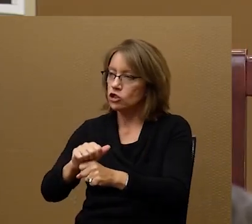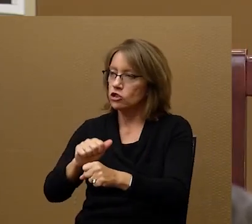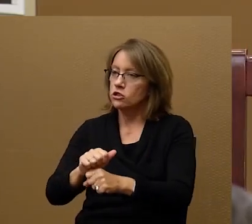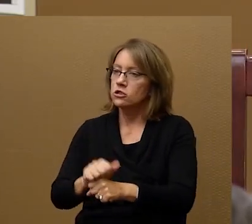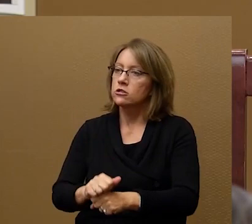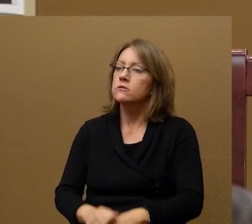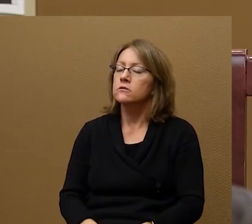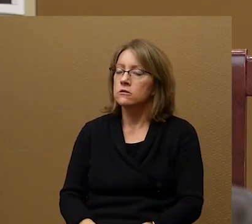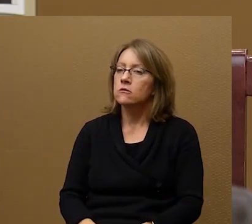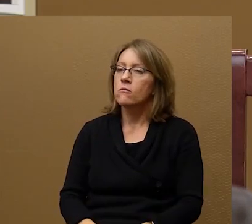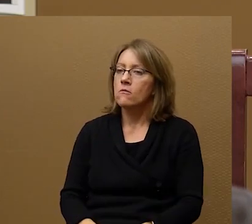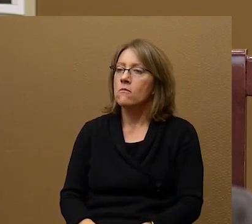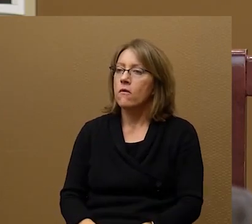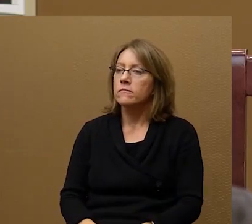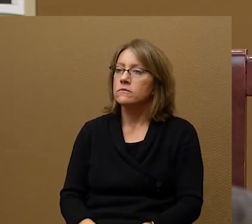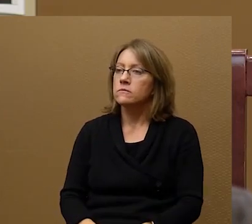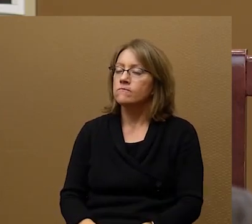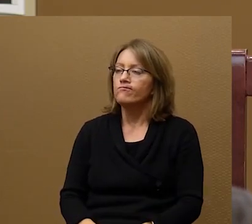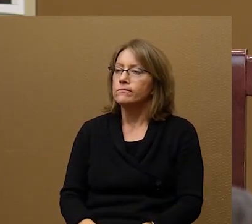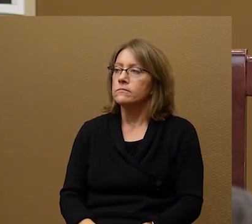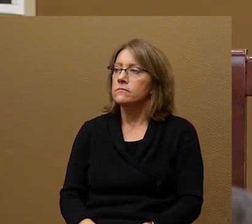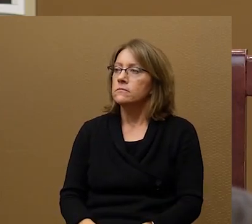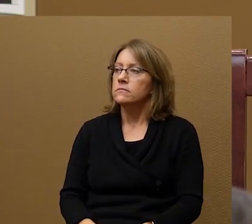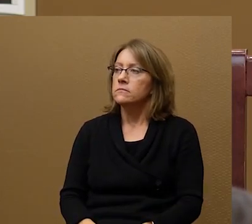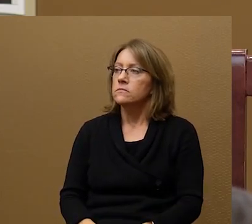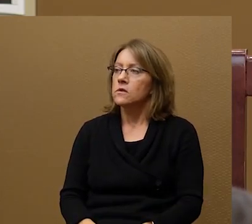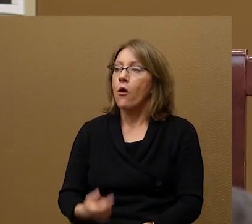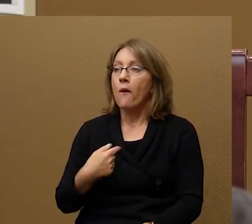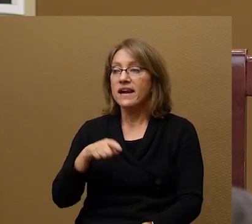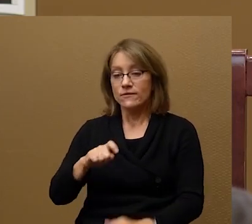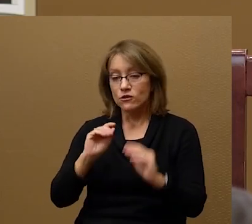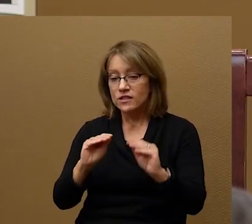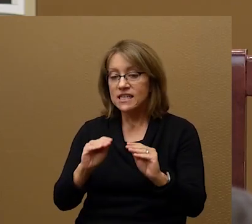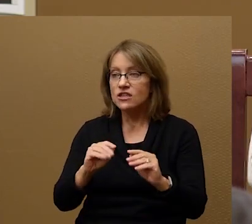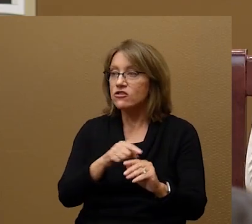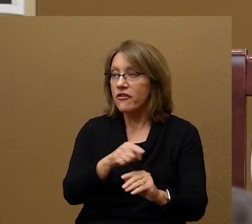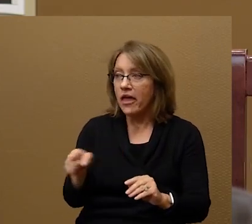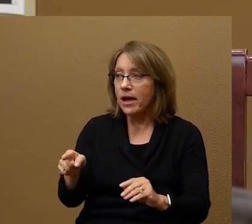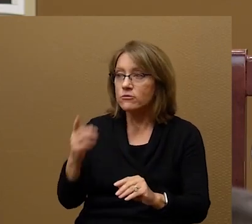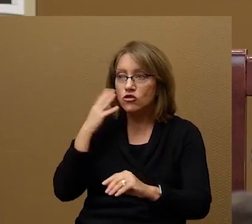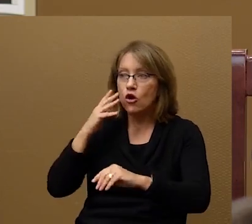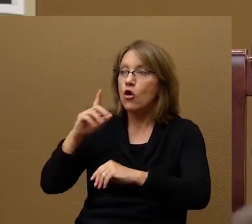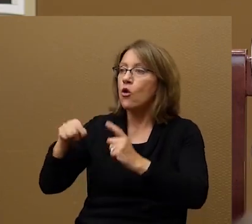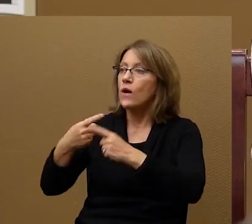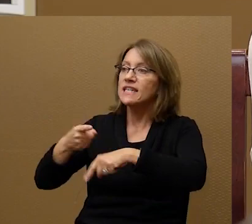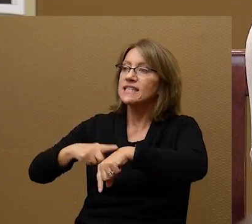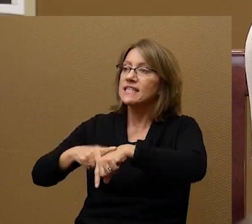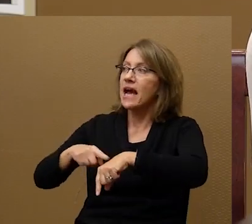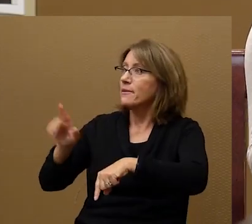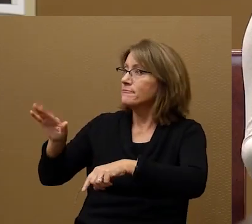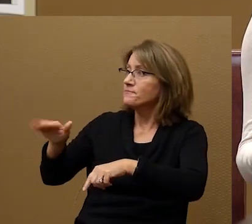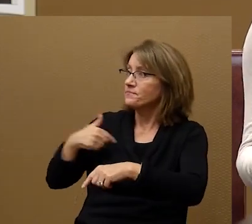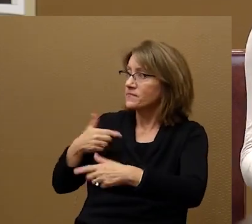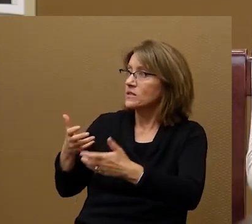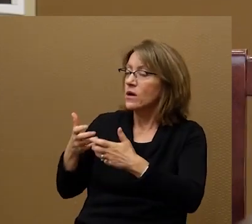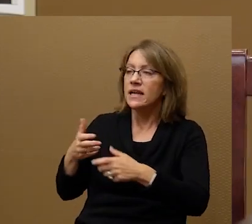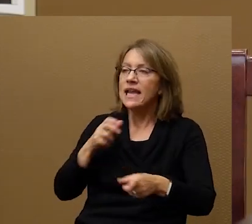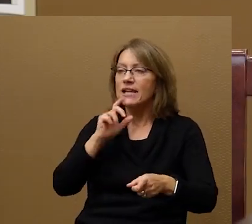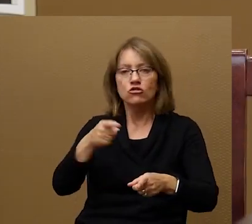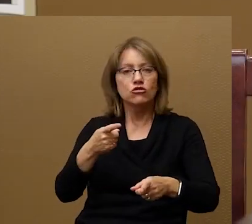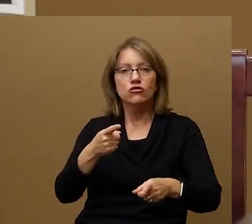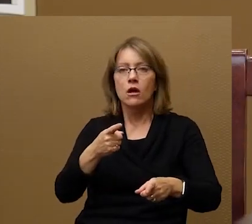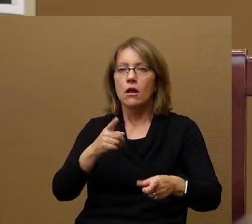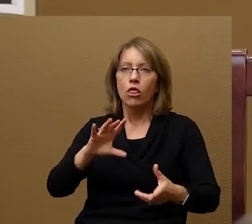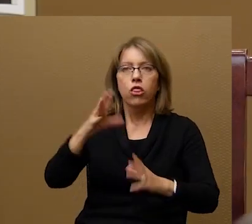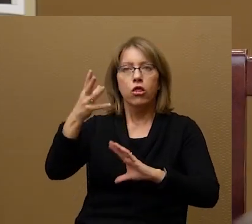And then we have to teach our children to request these preferred items, not just how they get it by exhibiting